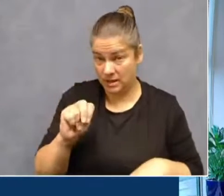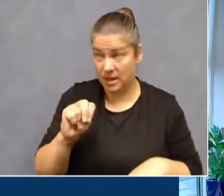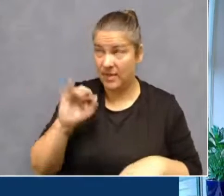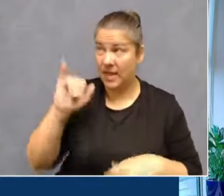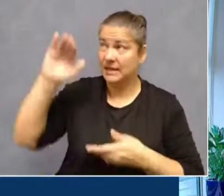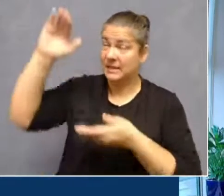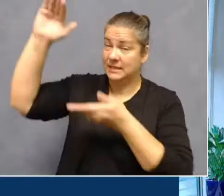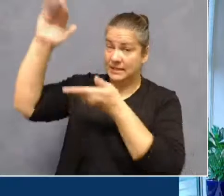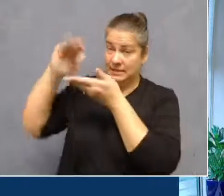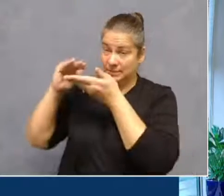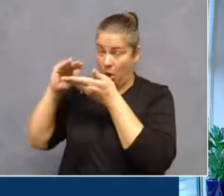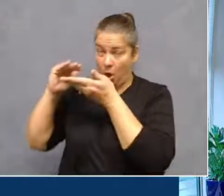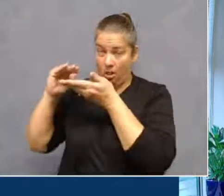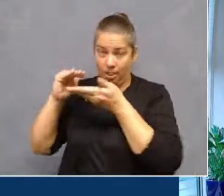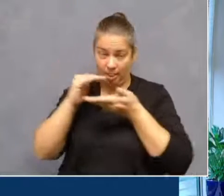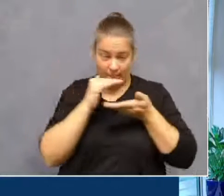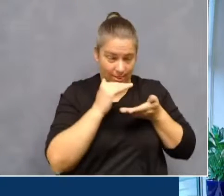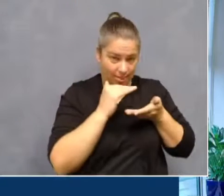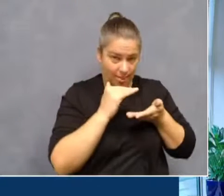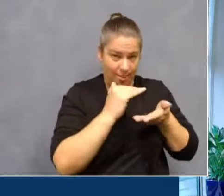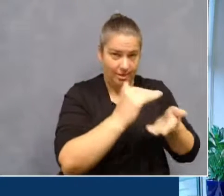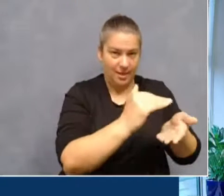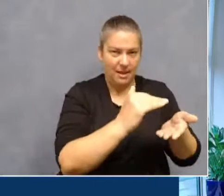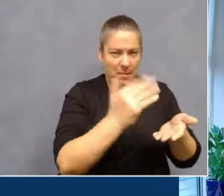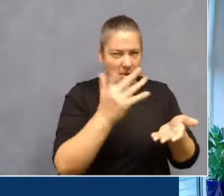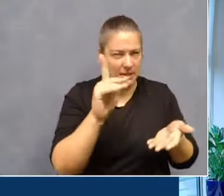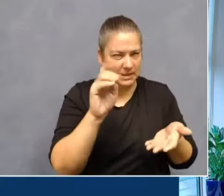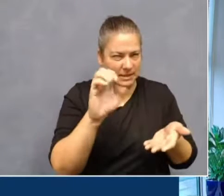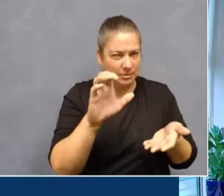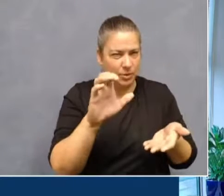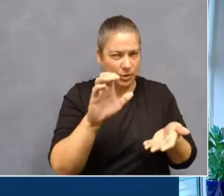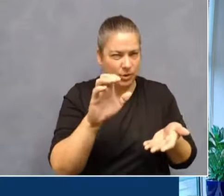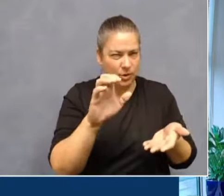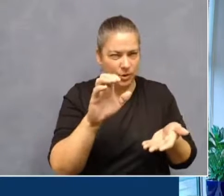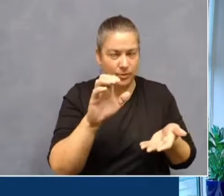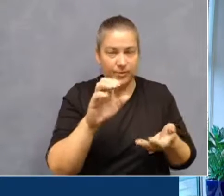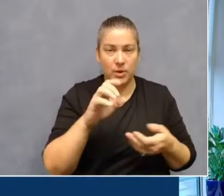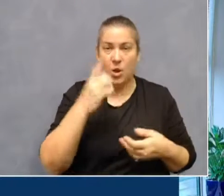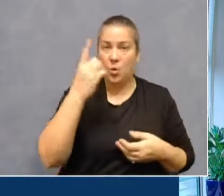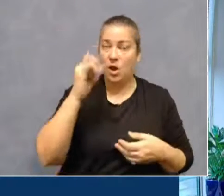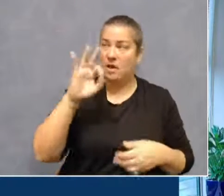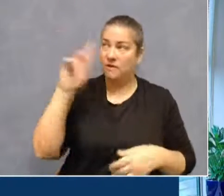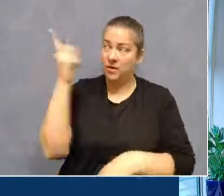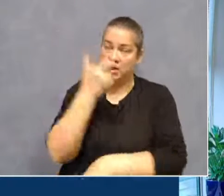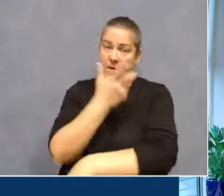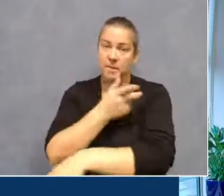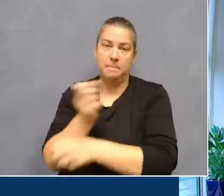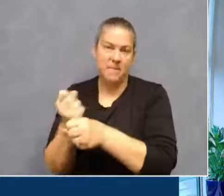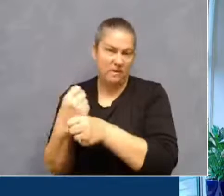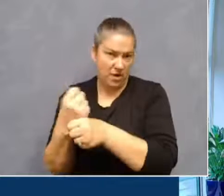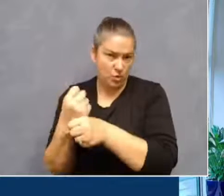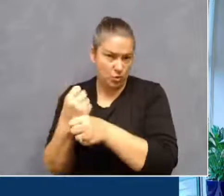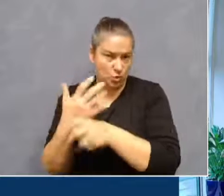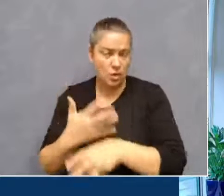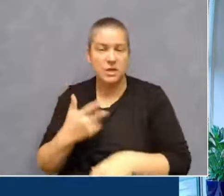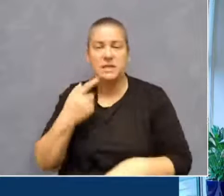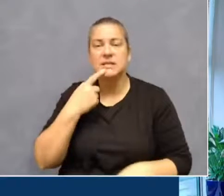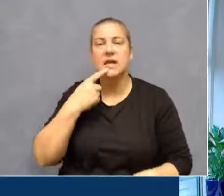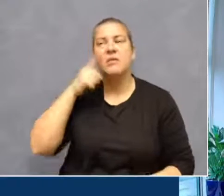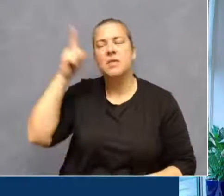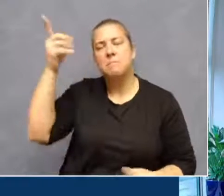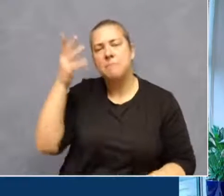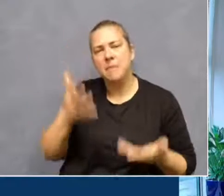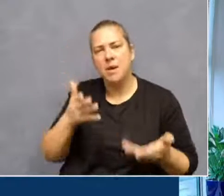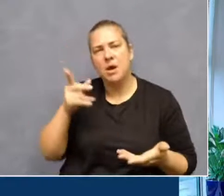available will be December sometime. One of the manufacturers has said that they will possibly submit their materials